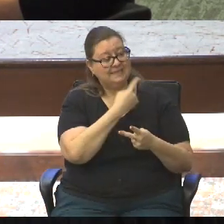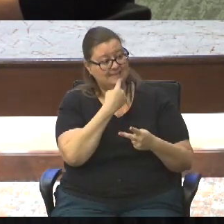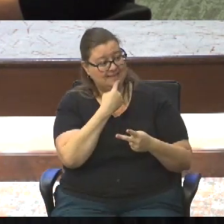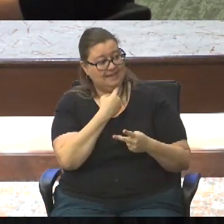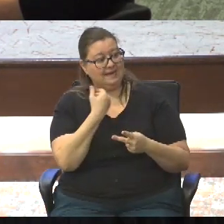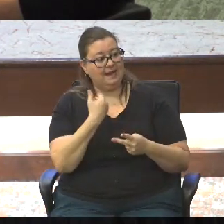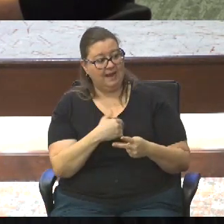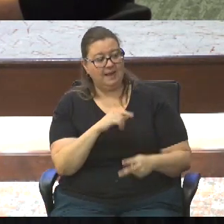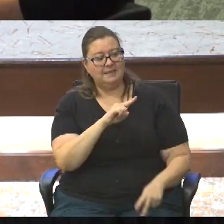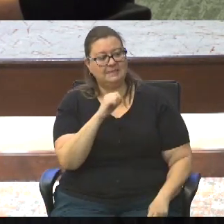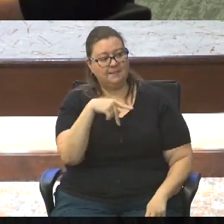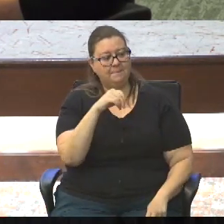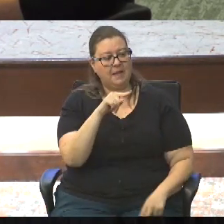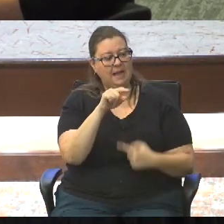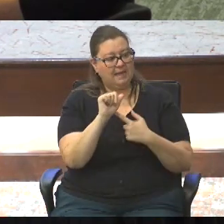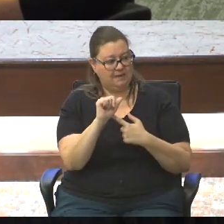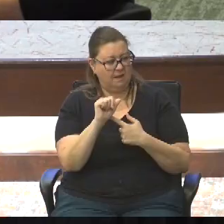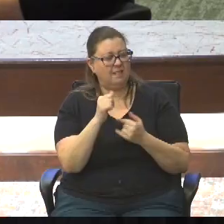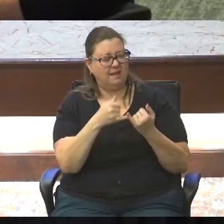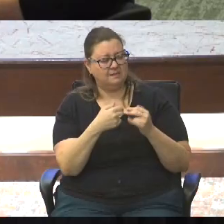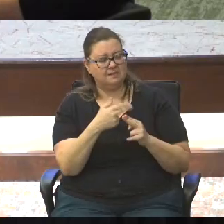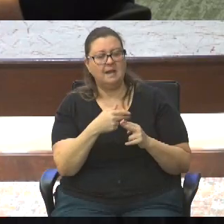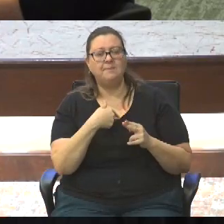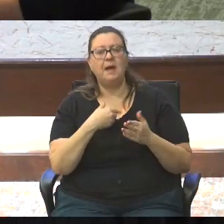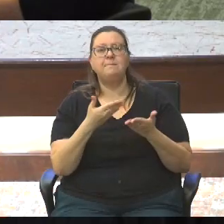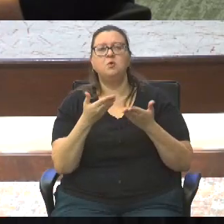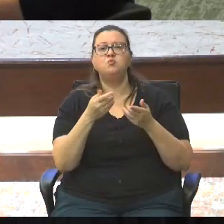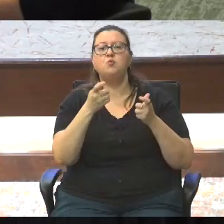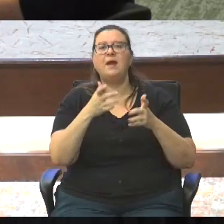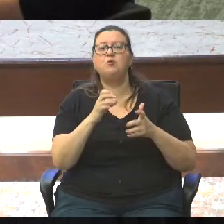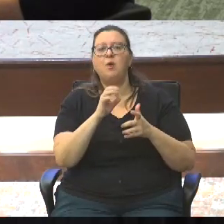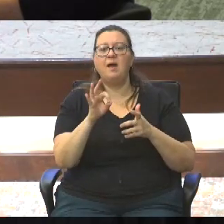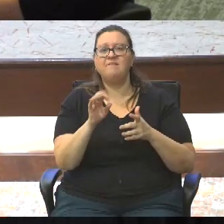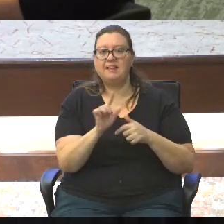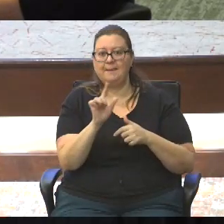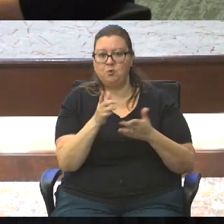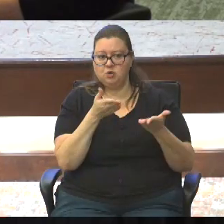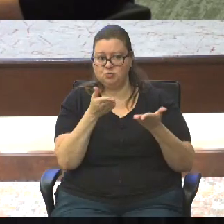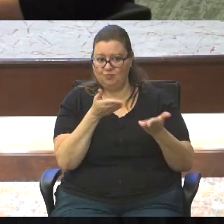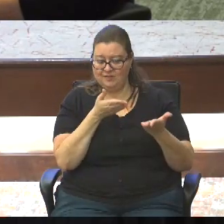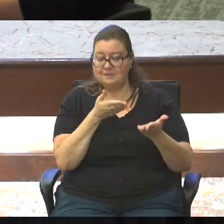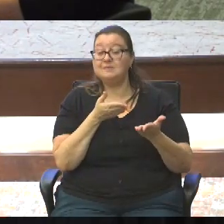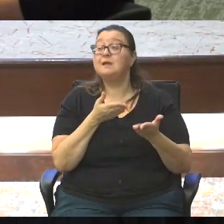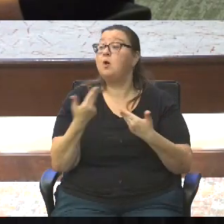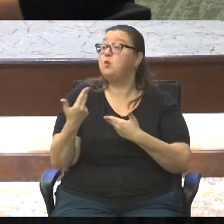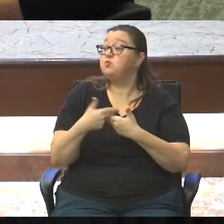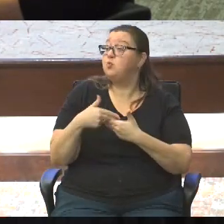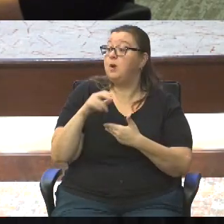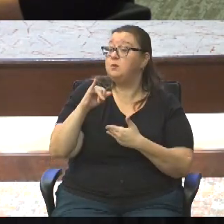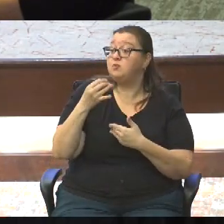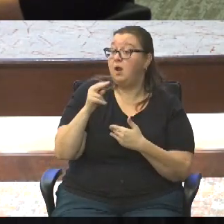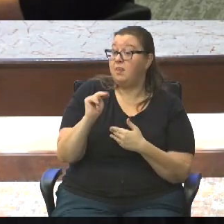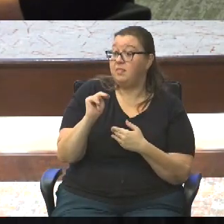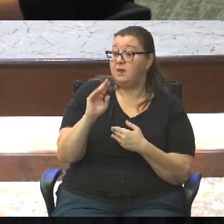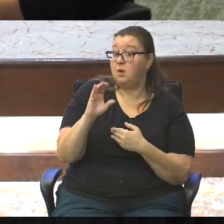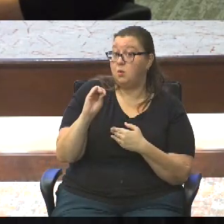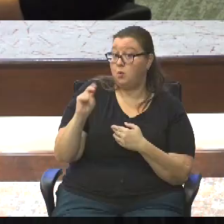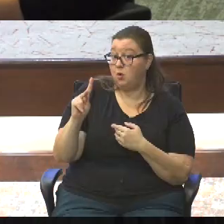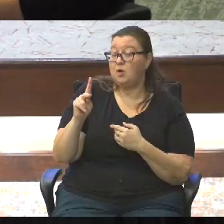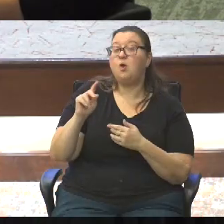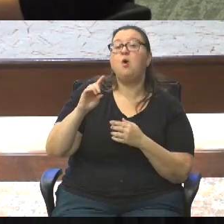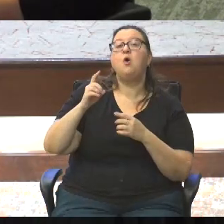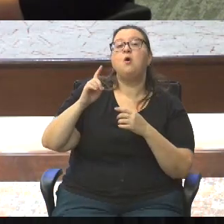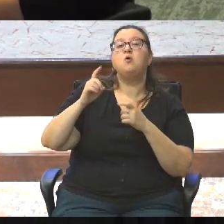Roberto Zapata, and I serve as the Director of Library Services. I am joined today by my colleague, Jonathan Cook, Director of Parks